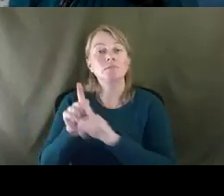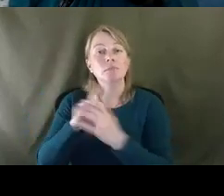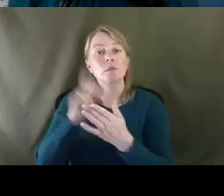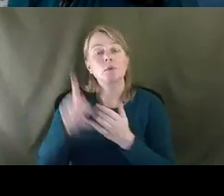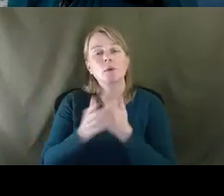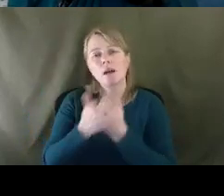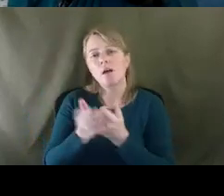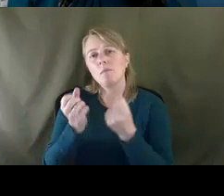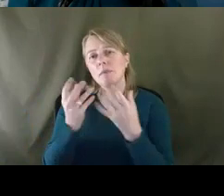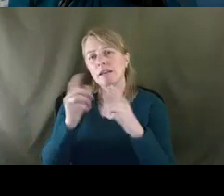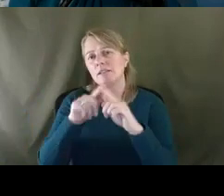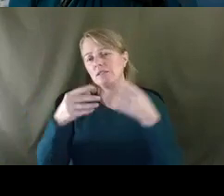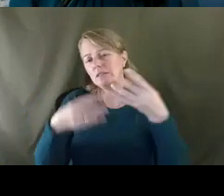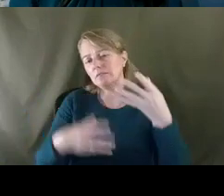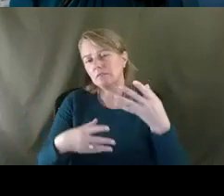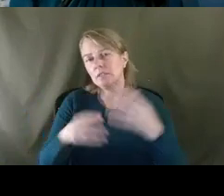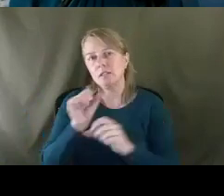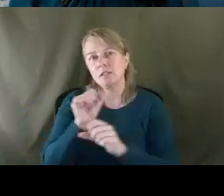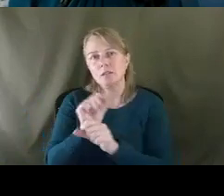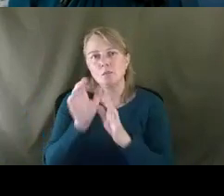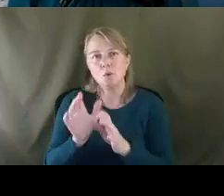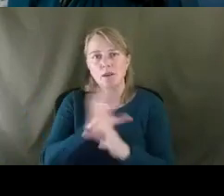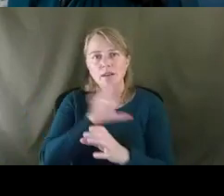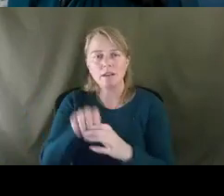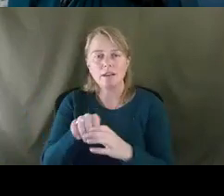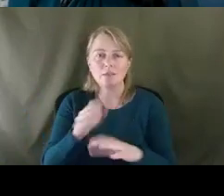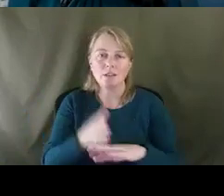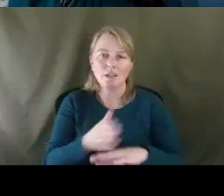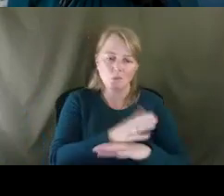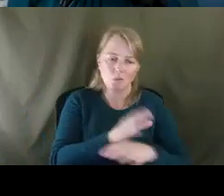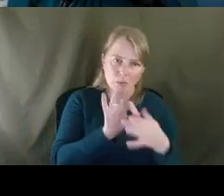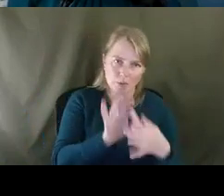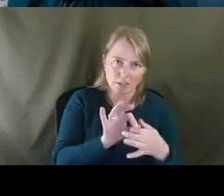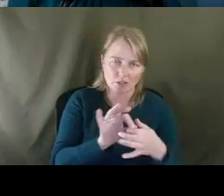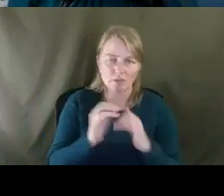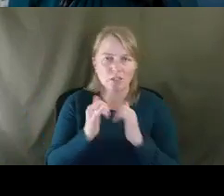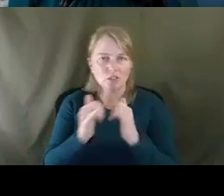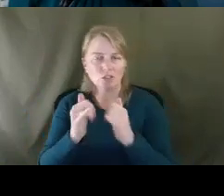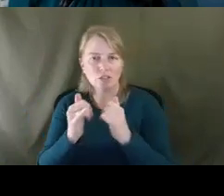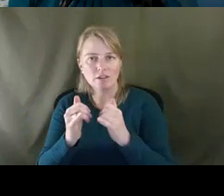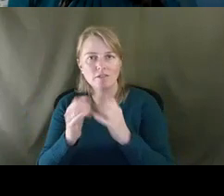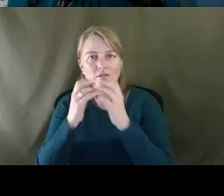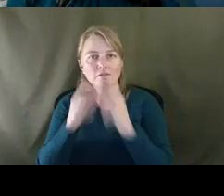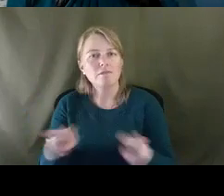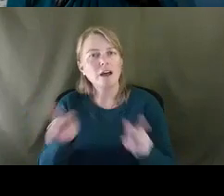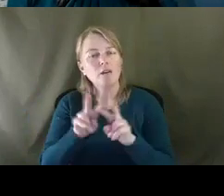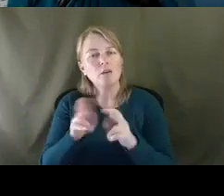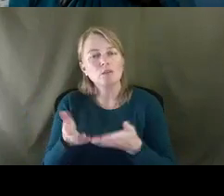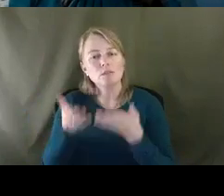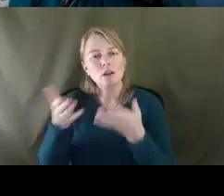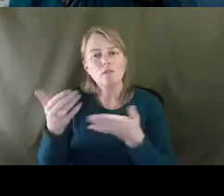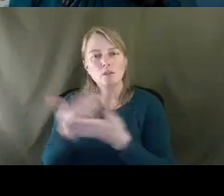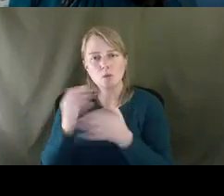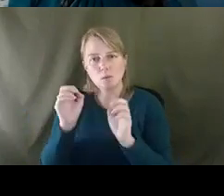many aspects of employee engagement. Improving relationships, having shared values, offering new knowledge and learning